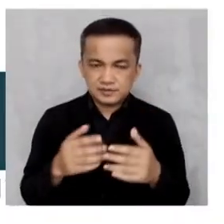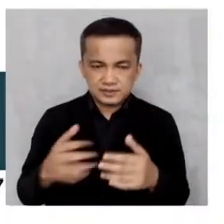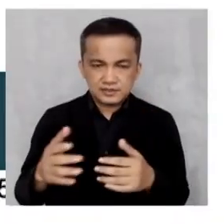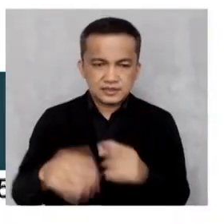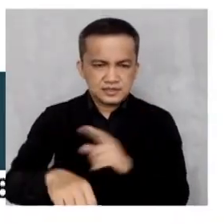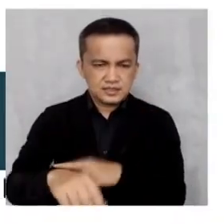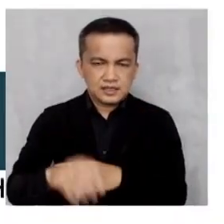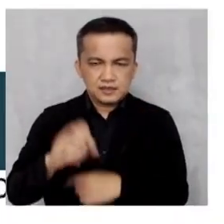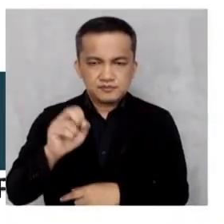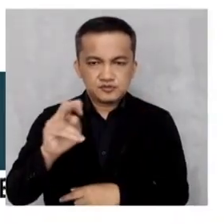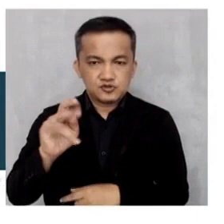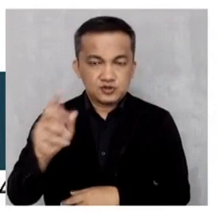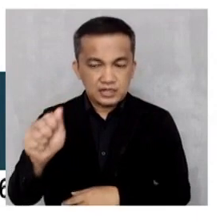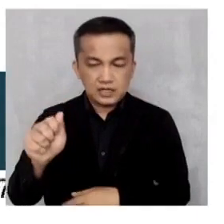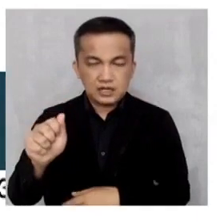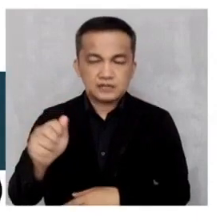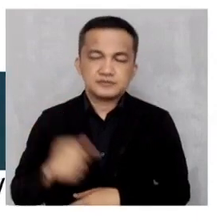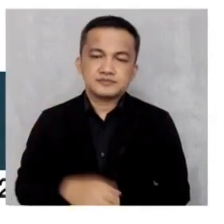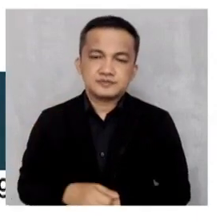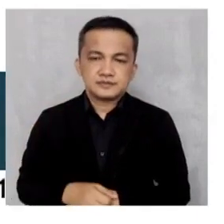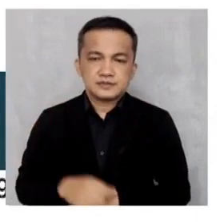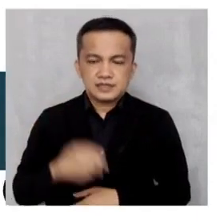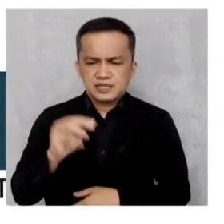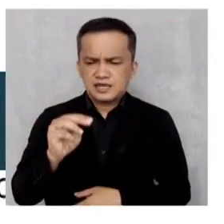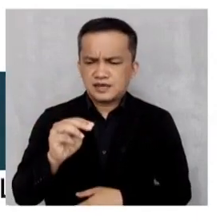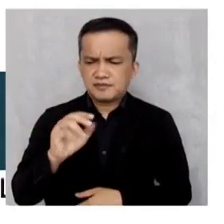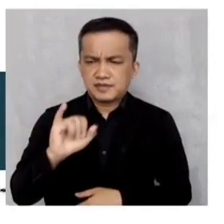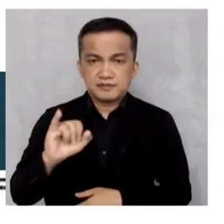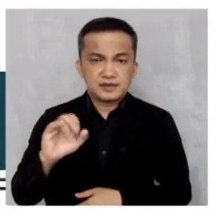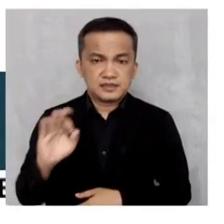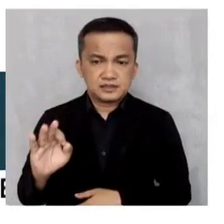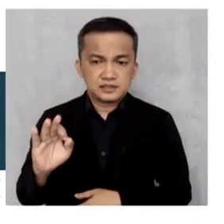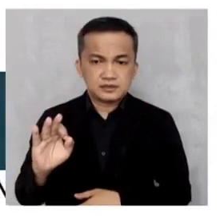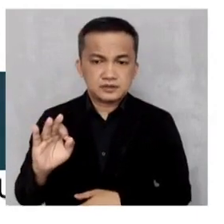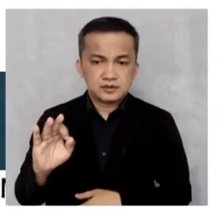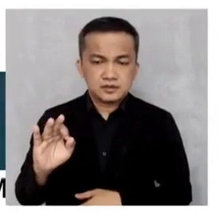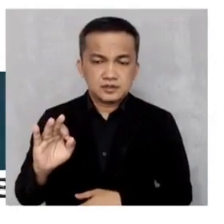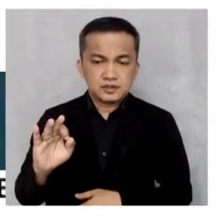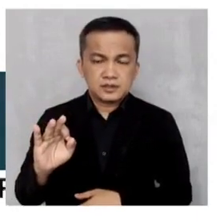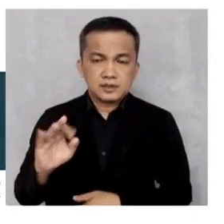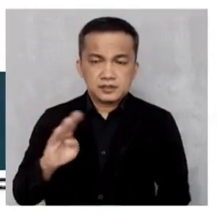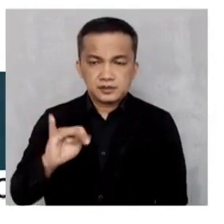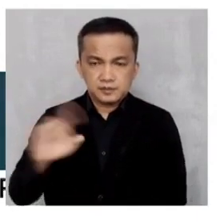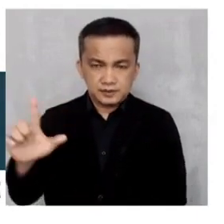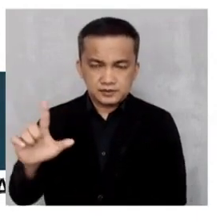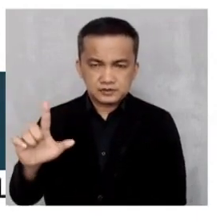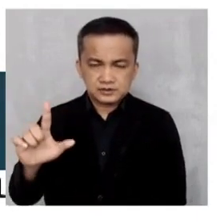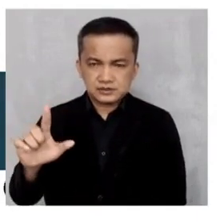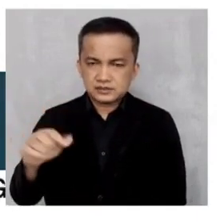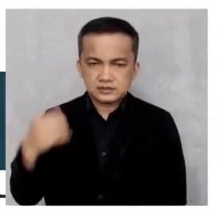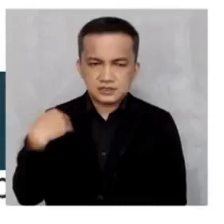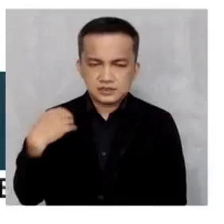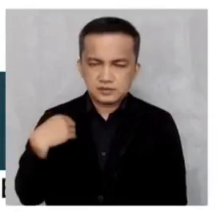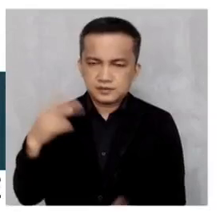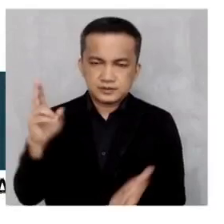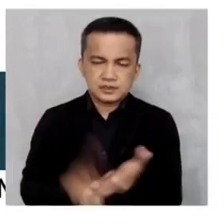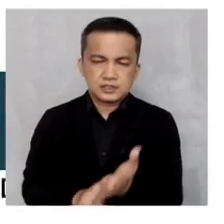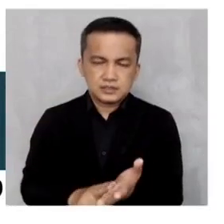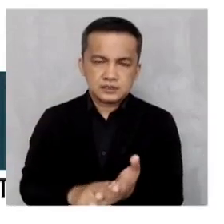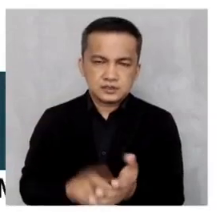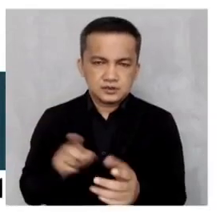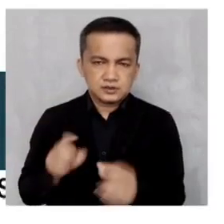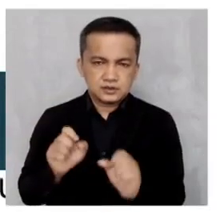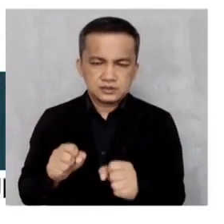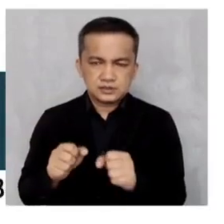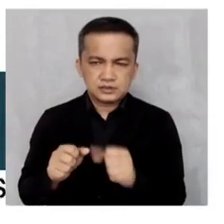SONA, the Maharlika Investment Fund bill has not yet been signed, so that he will not